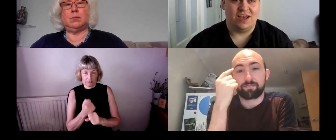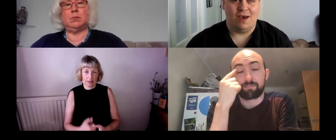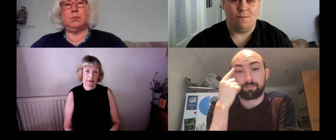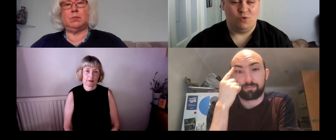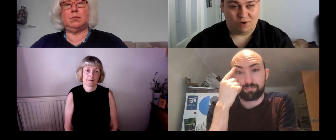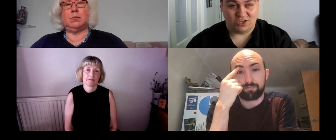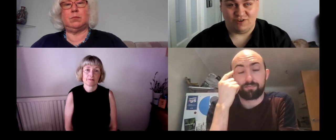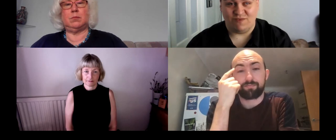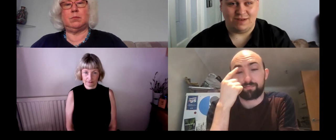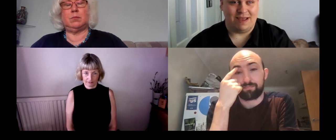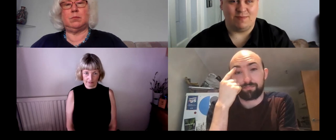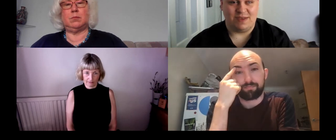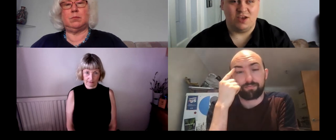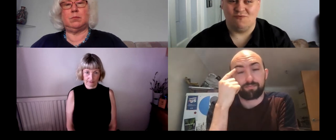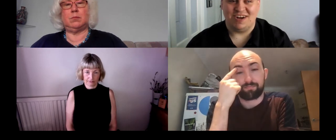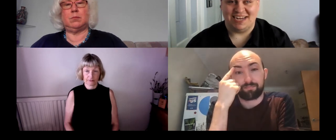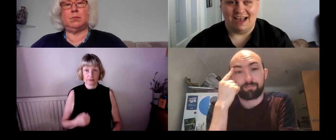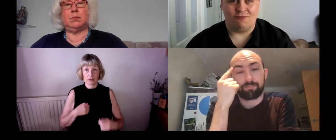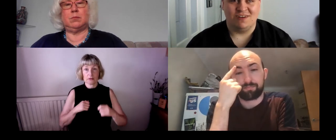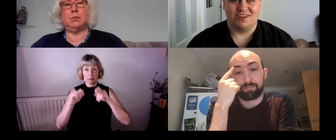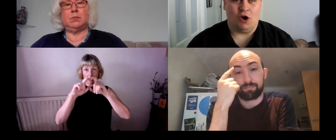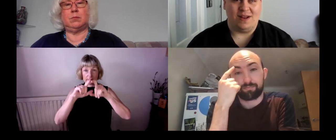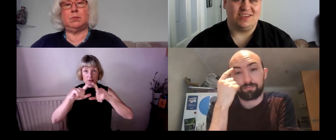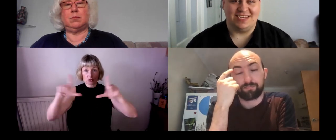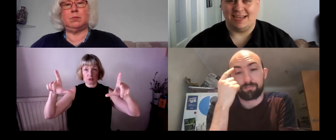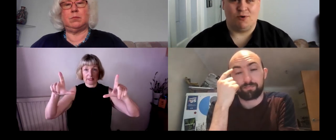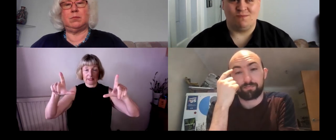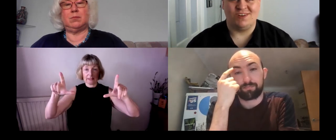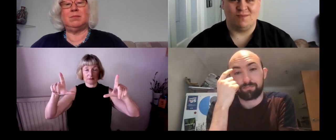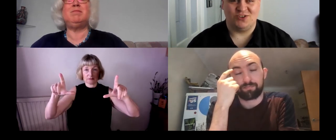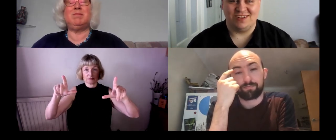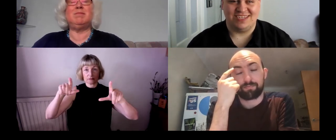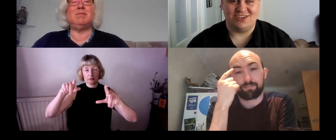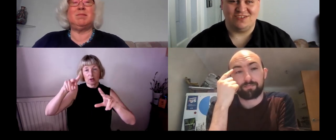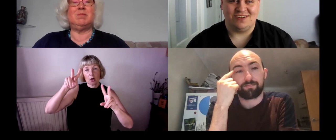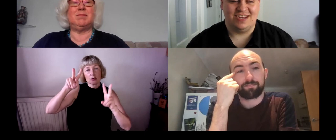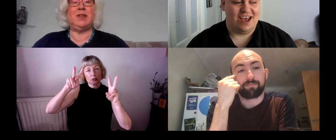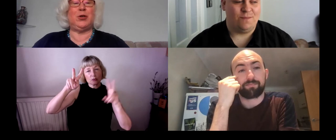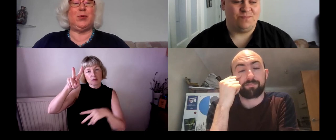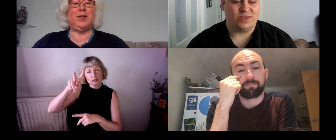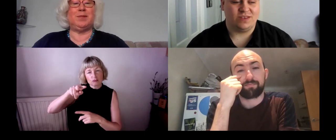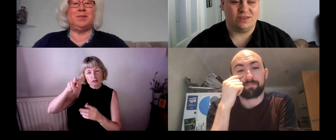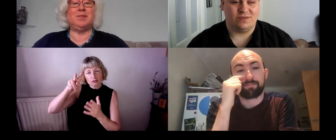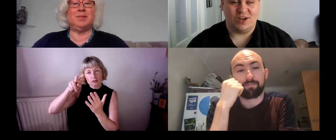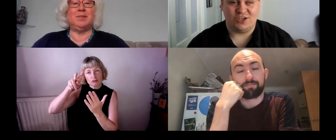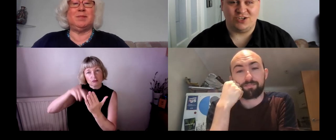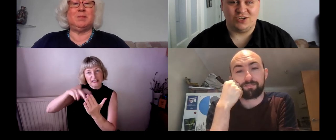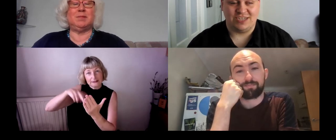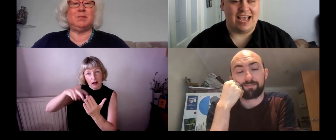was, would my screen reader maybe be reading out comments as they popped up during the session?